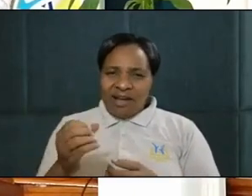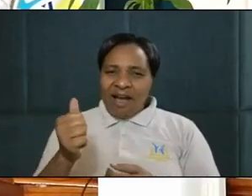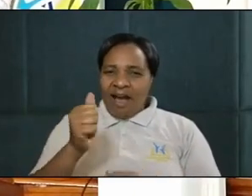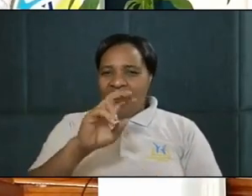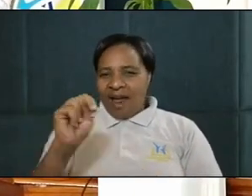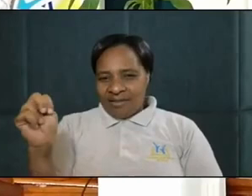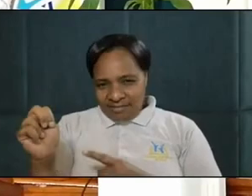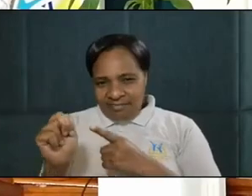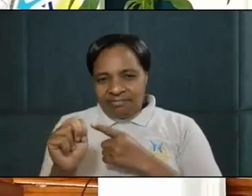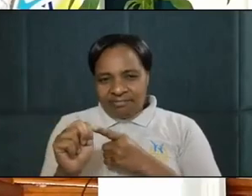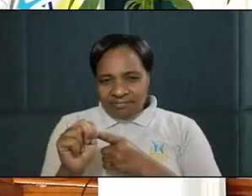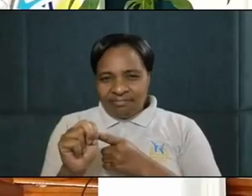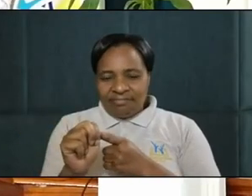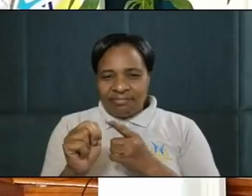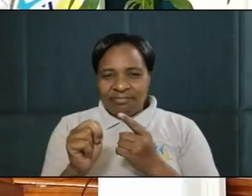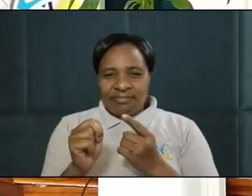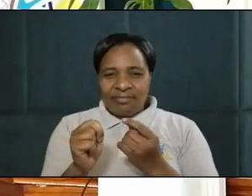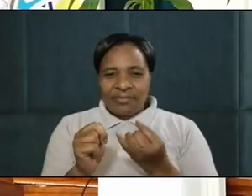Anna. Anna?